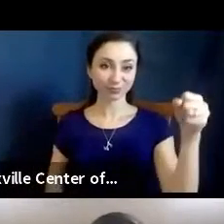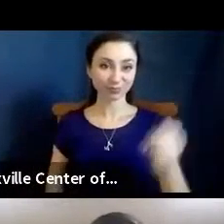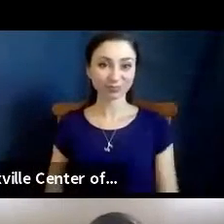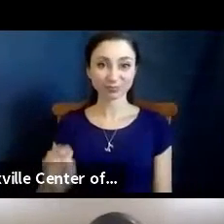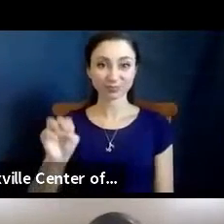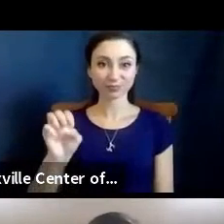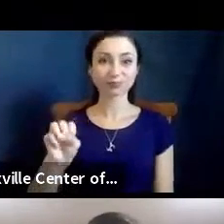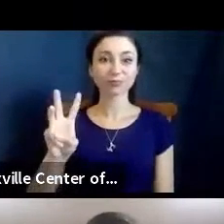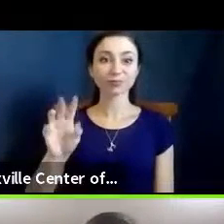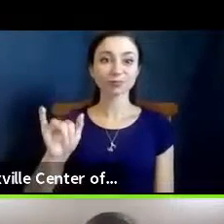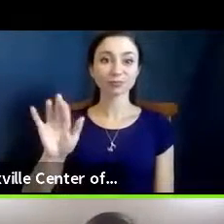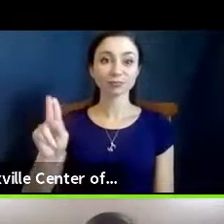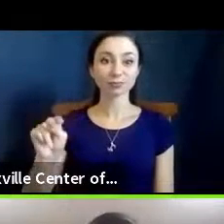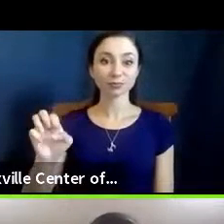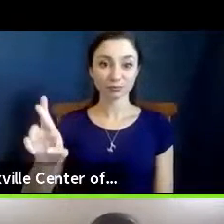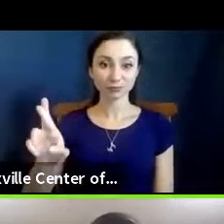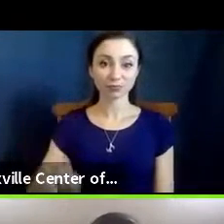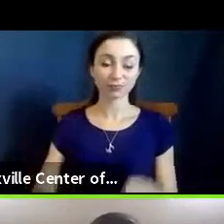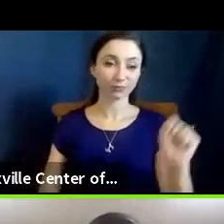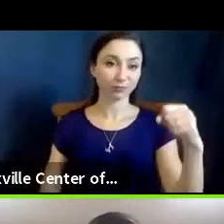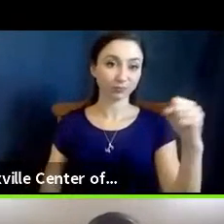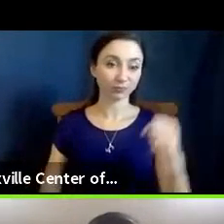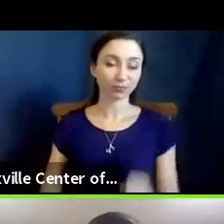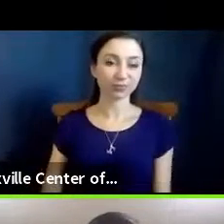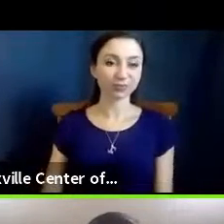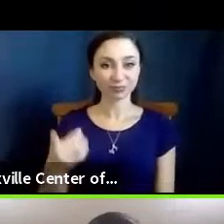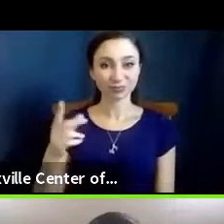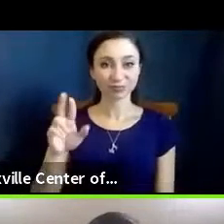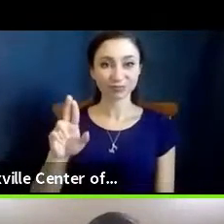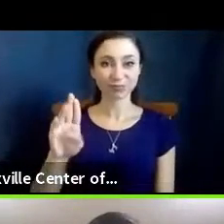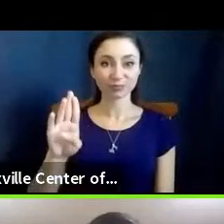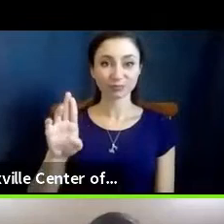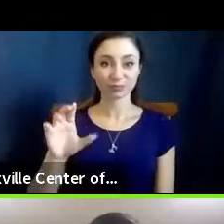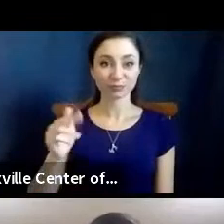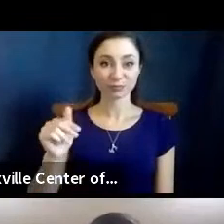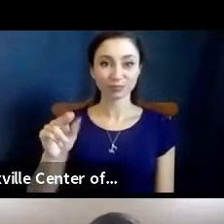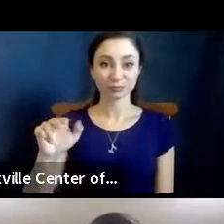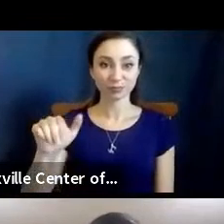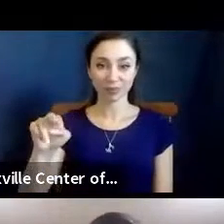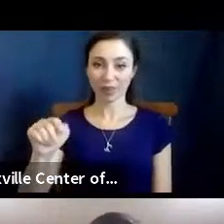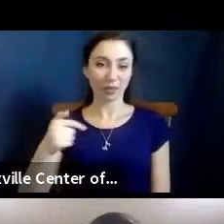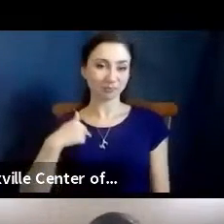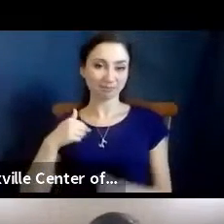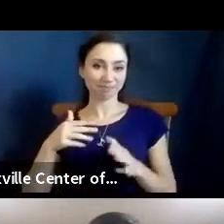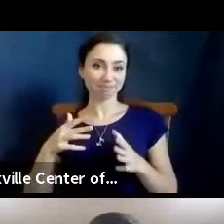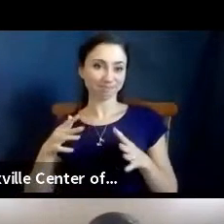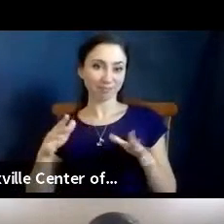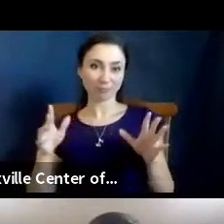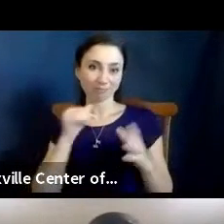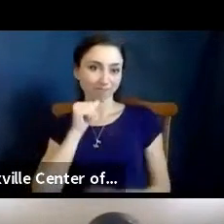Wagner? Yes. And Dr. Buchanan? Abstained since I was not here last time.